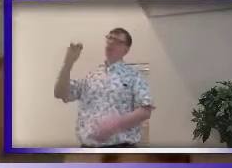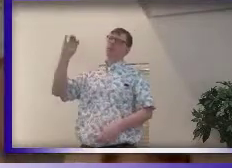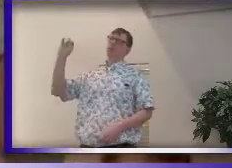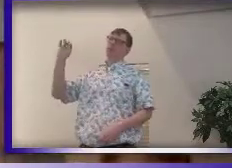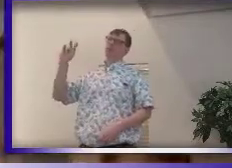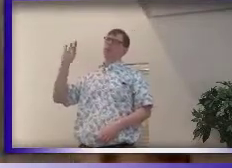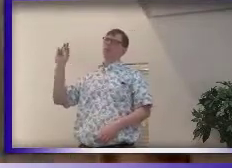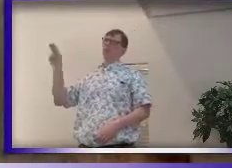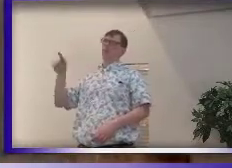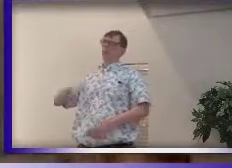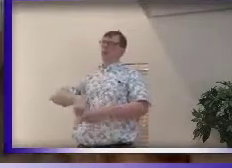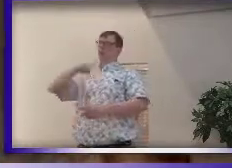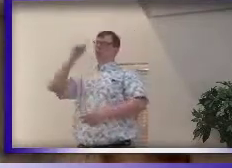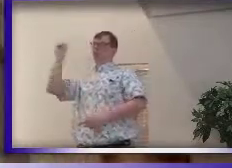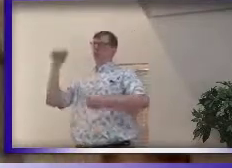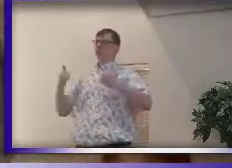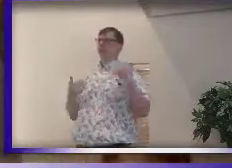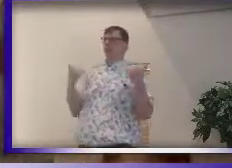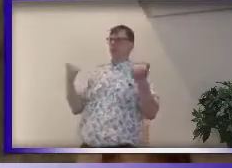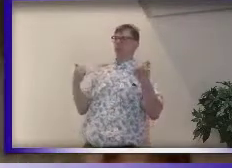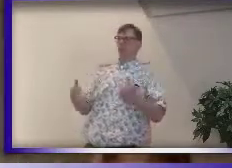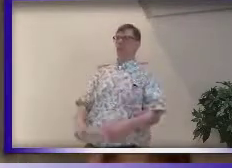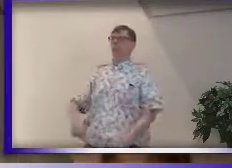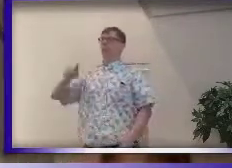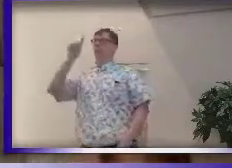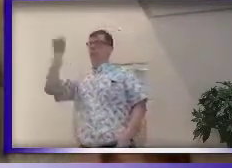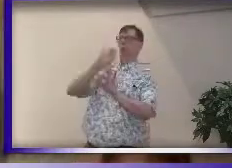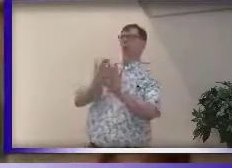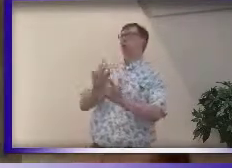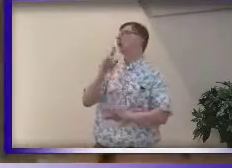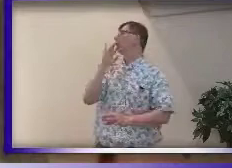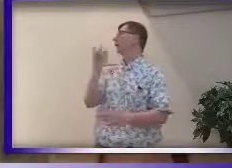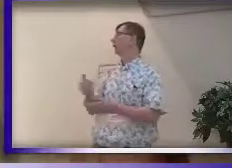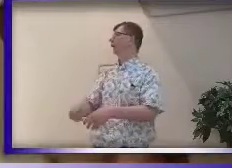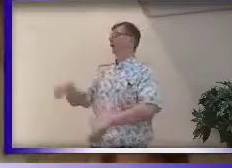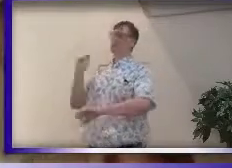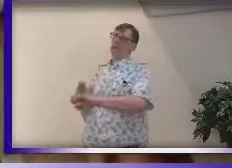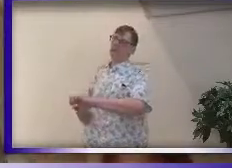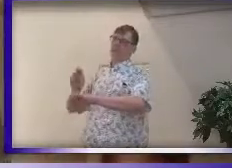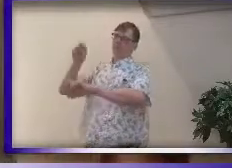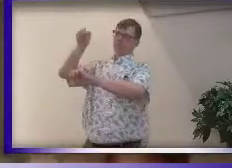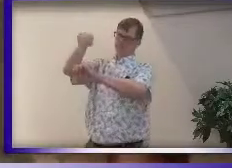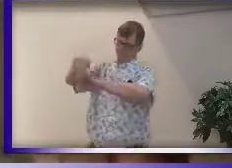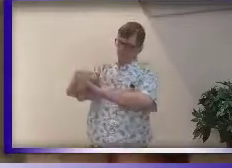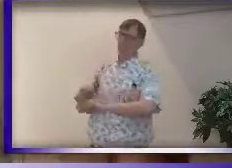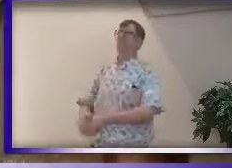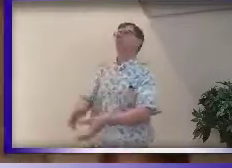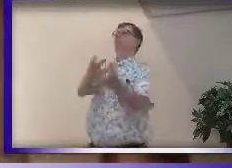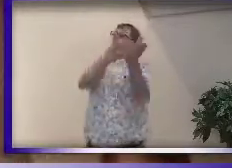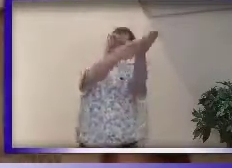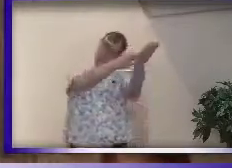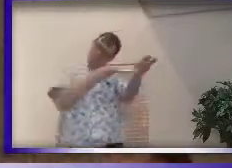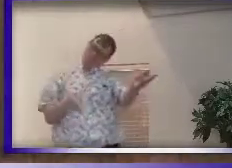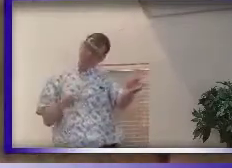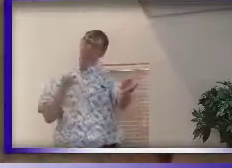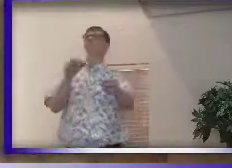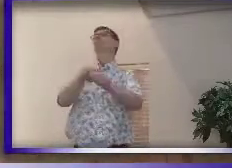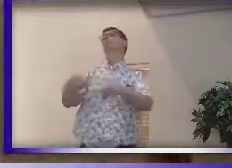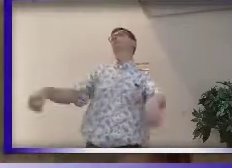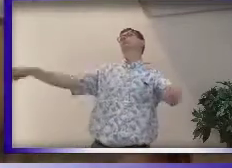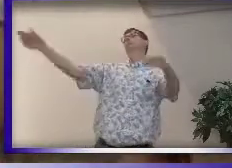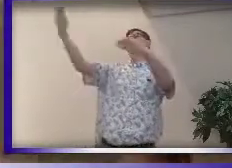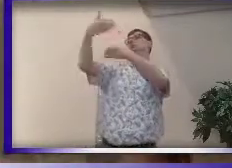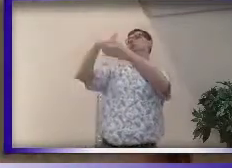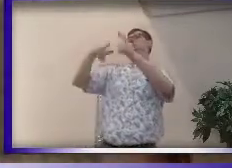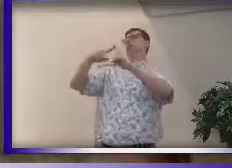I pulled her into the car and I said, "Watch this, Mom, you're gonna be so excited." And I turned on the car, and then I turned off the car, and